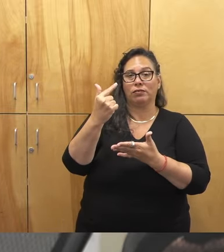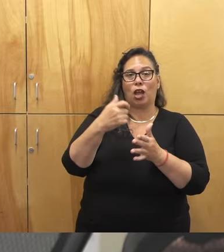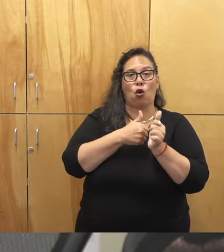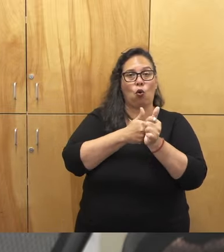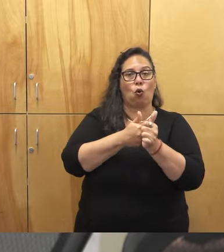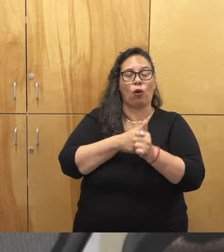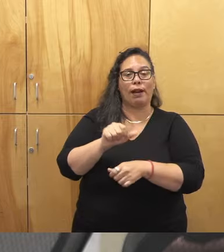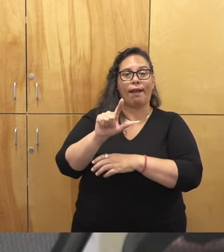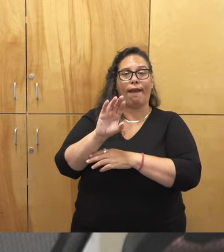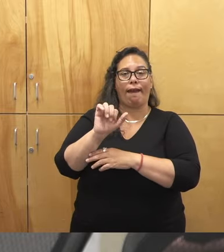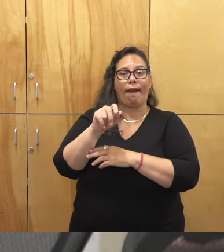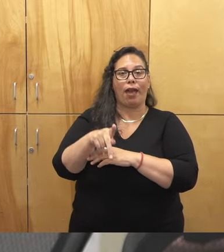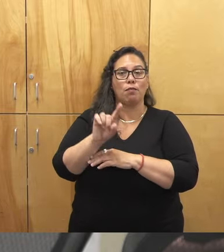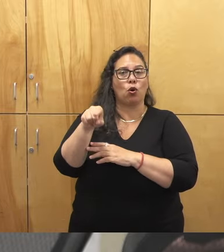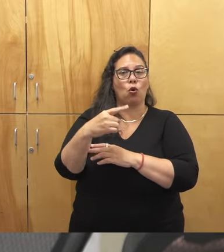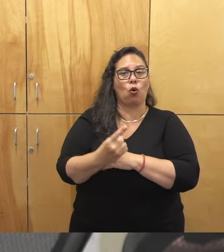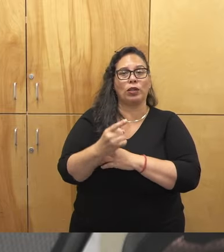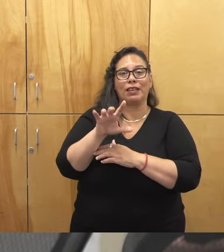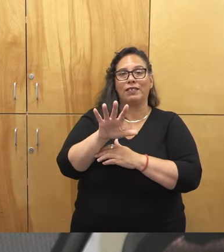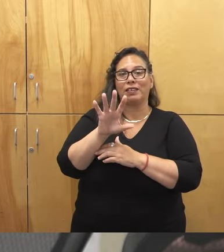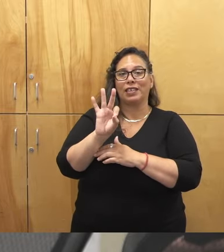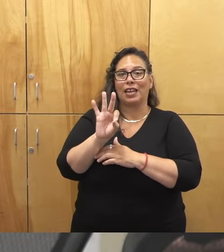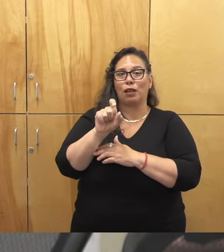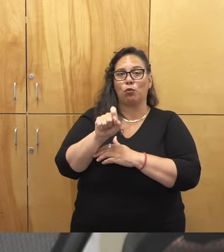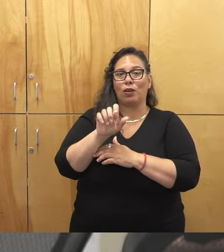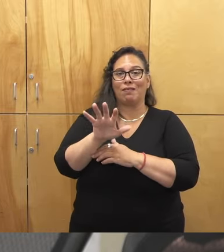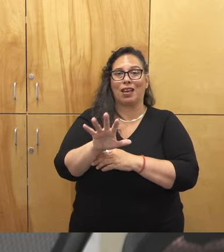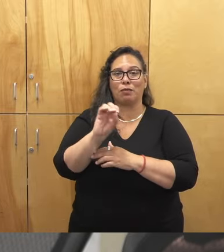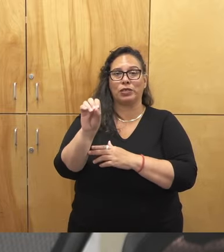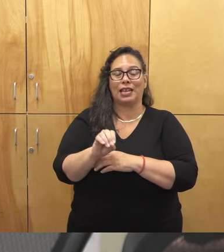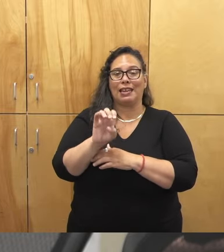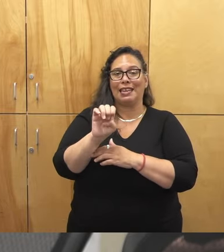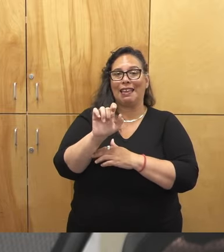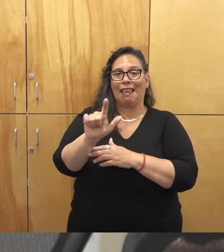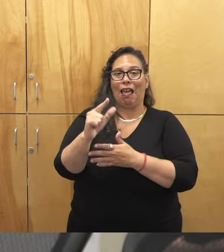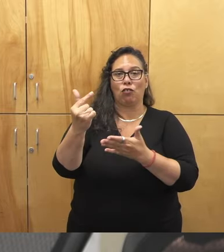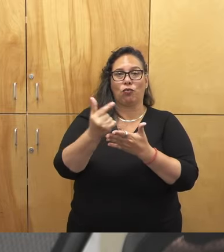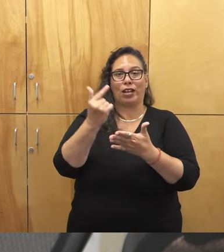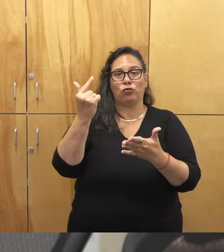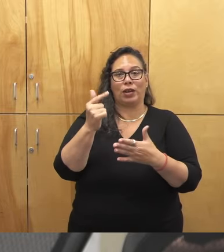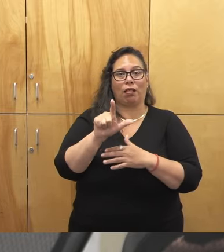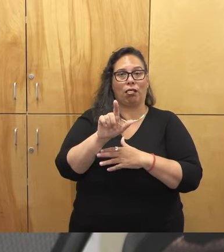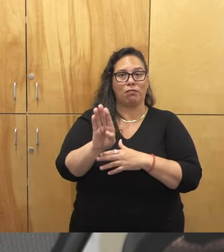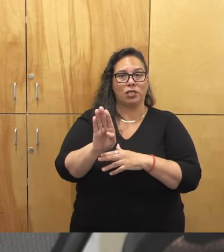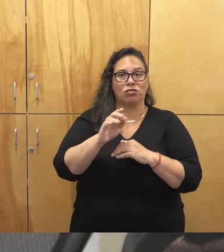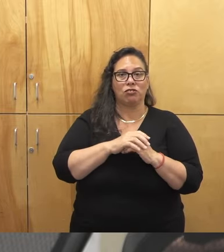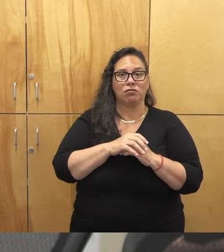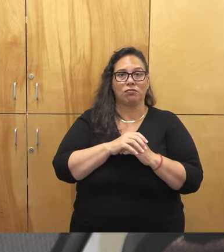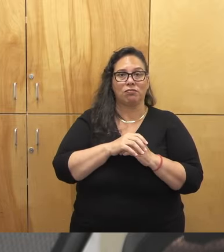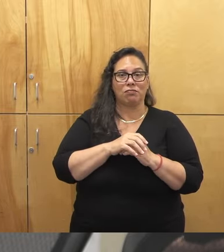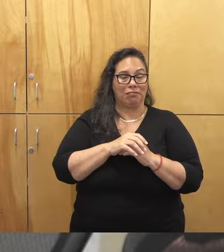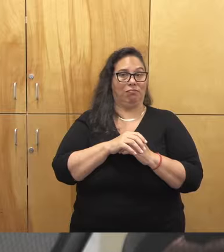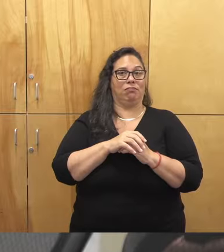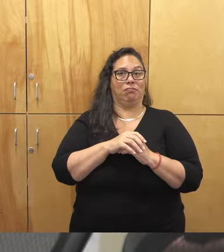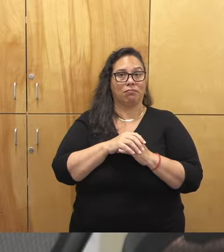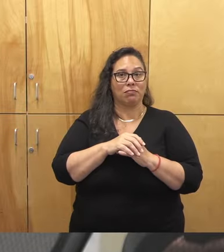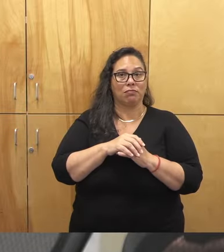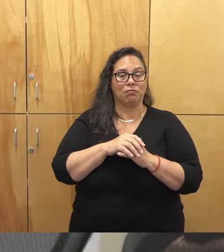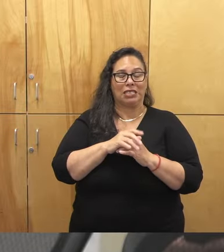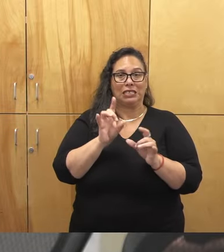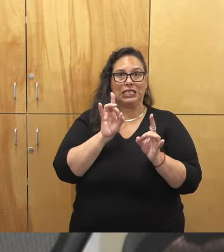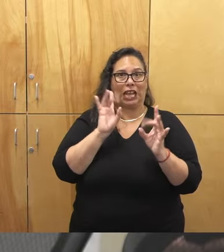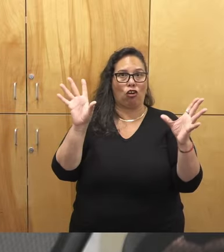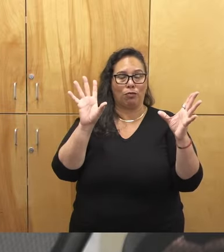to the LCAP, only 59.5% of English learners graduated in Long Beach. That's